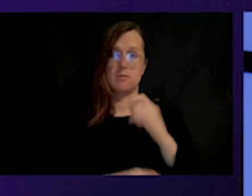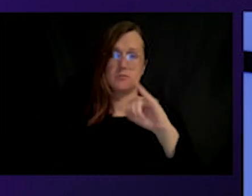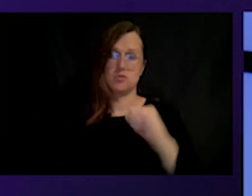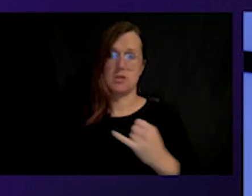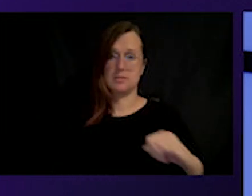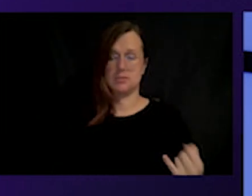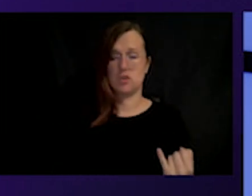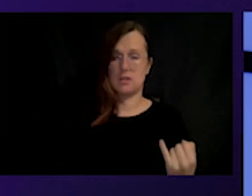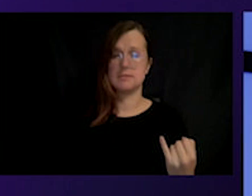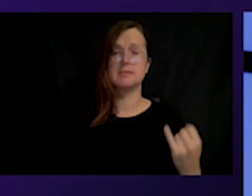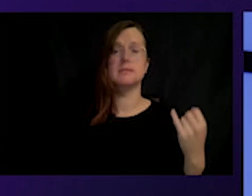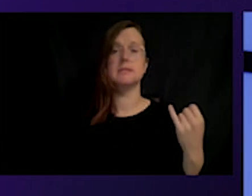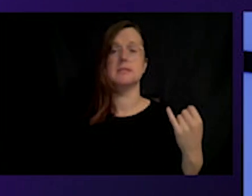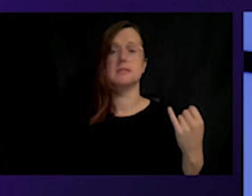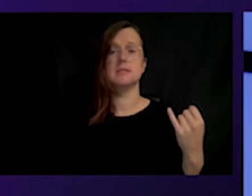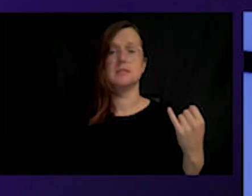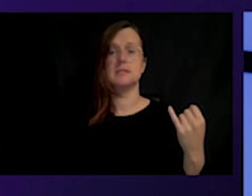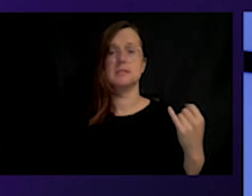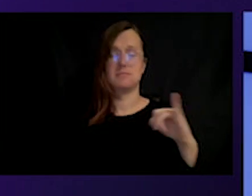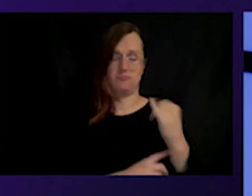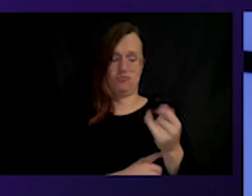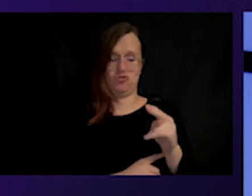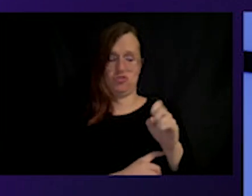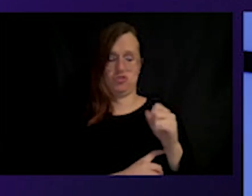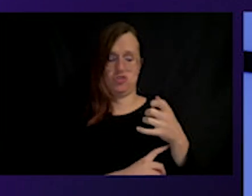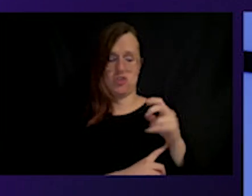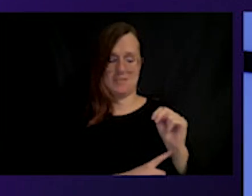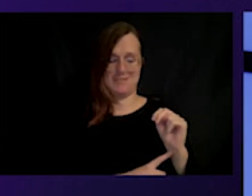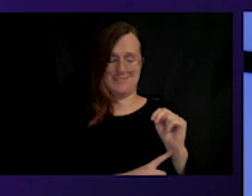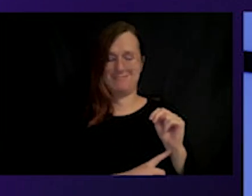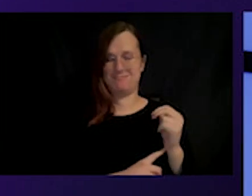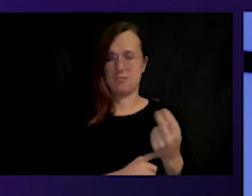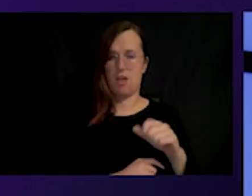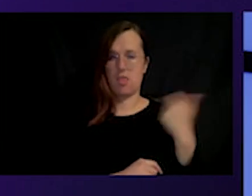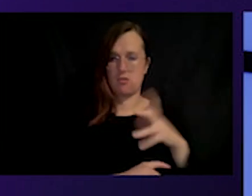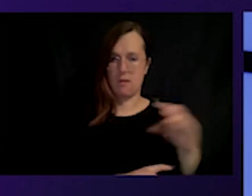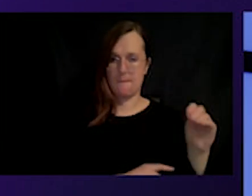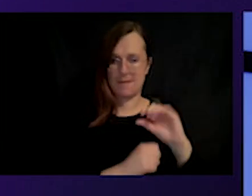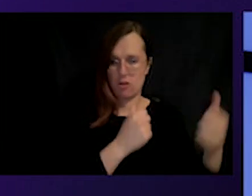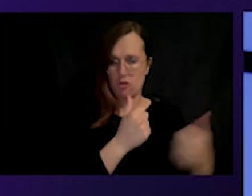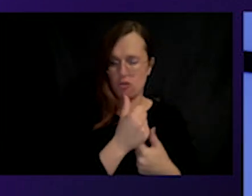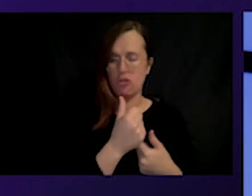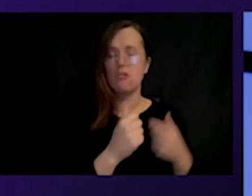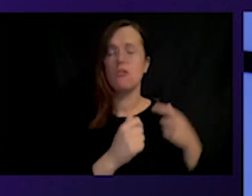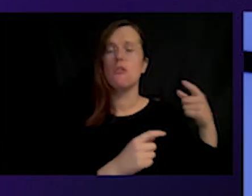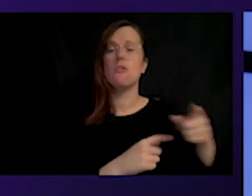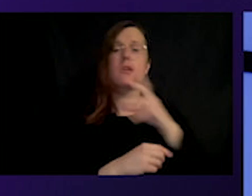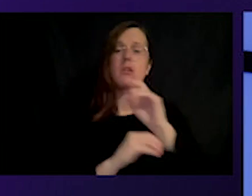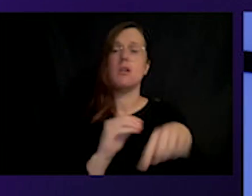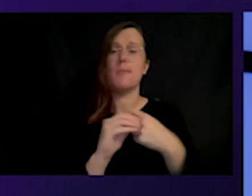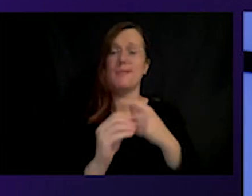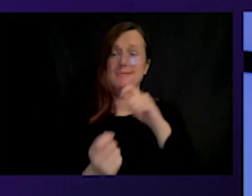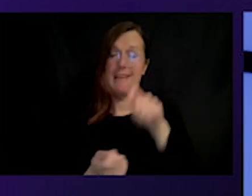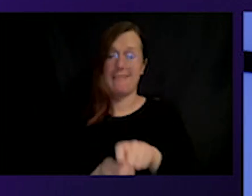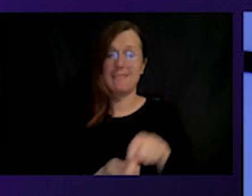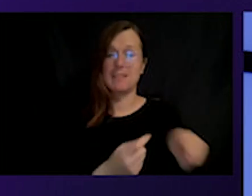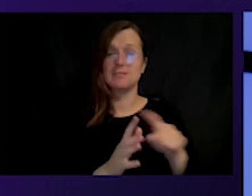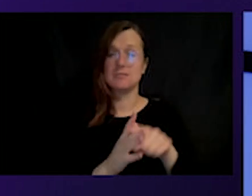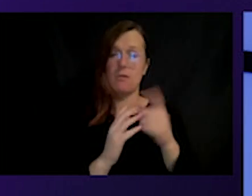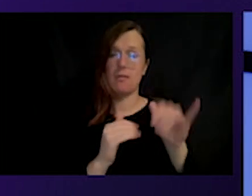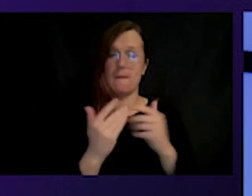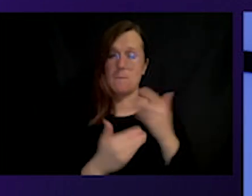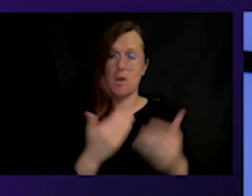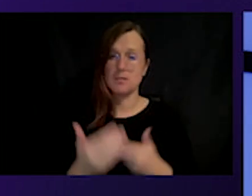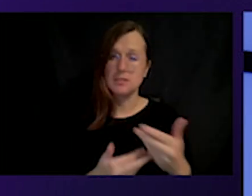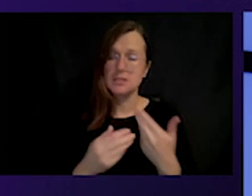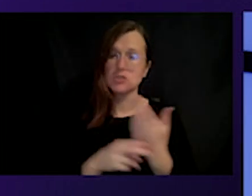of the Jensen is one of their subsidiaries, and you know, they talked exactly about starting that process using inferential